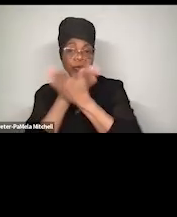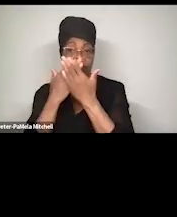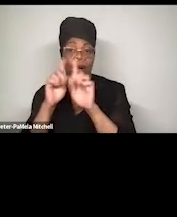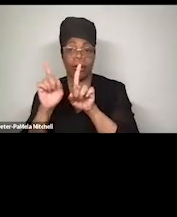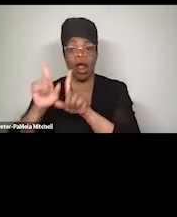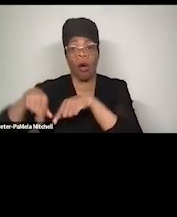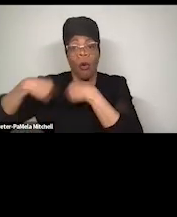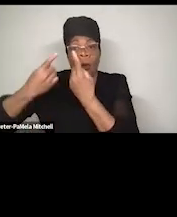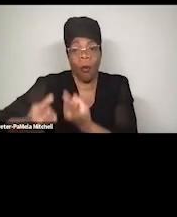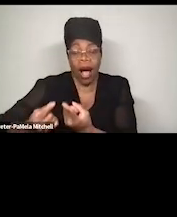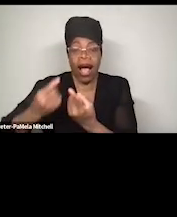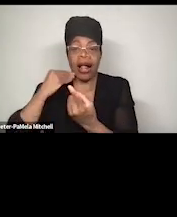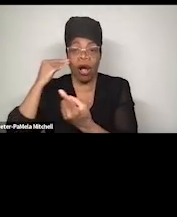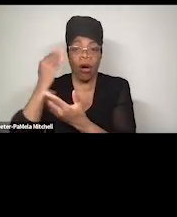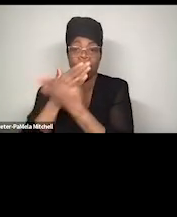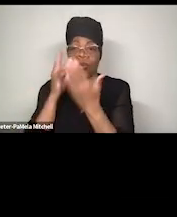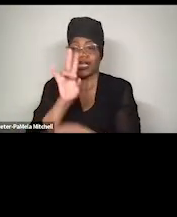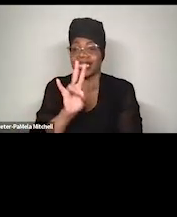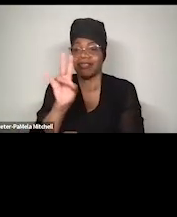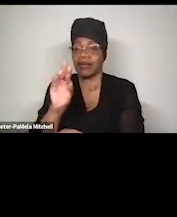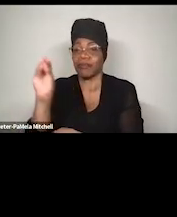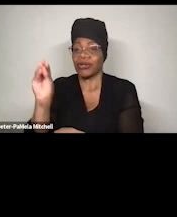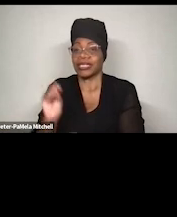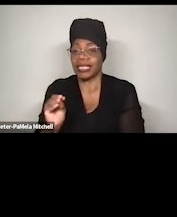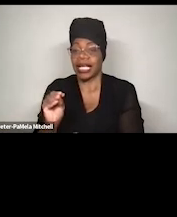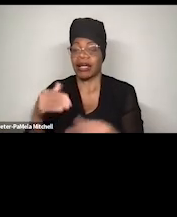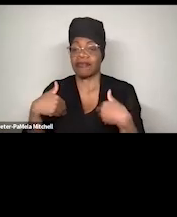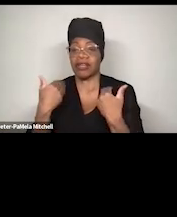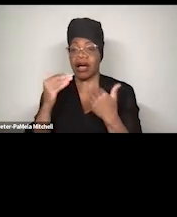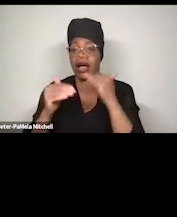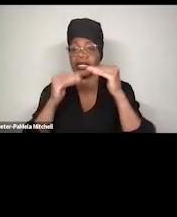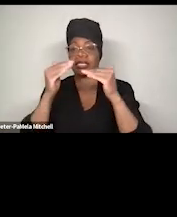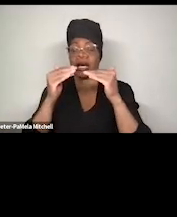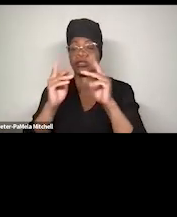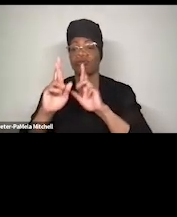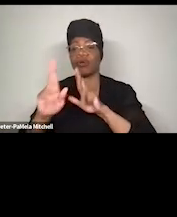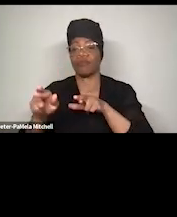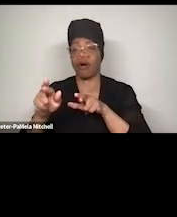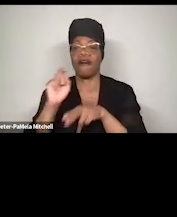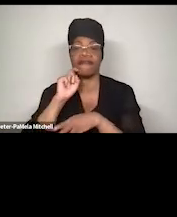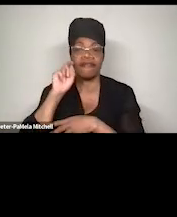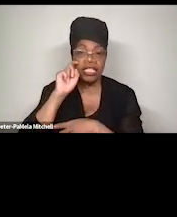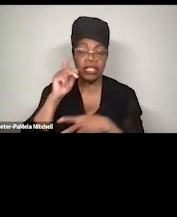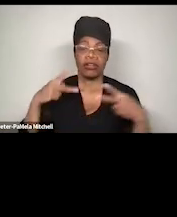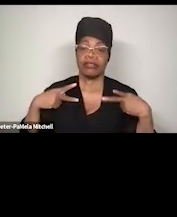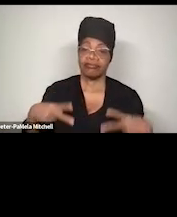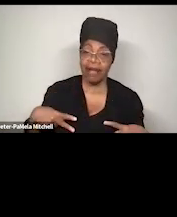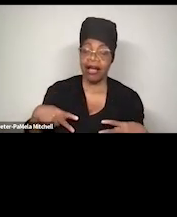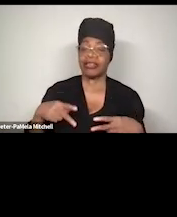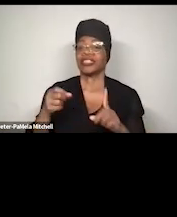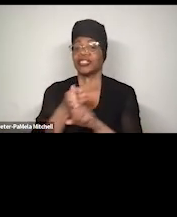homeless, 77% of youth and young adults report physical abuse, sexual abuse, or both. So this is during homelessness